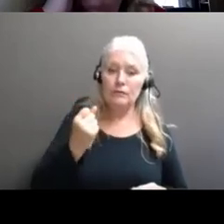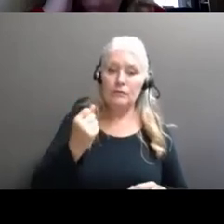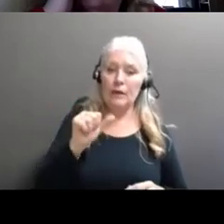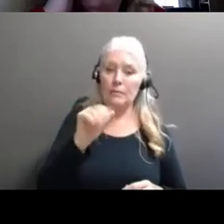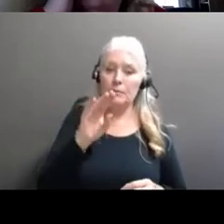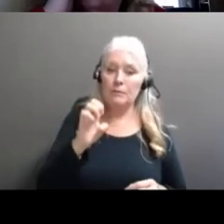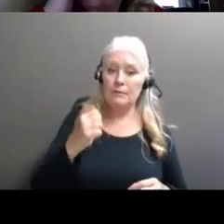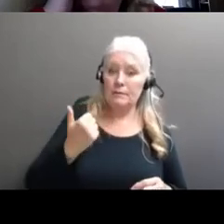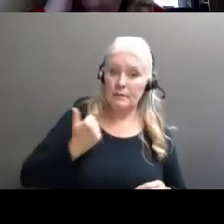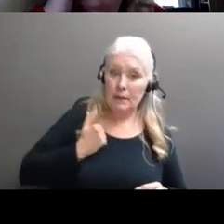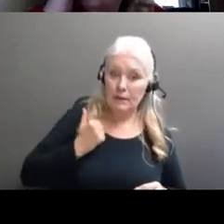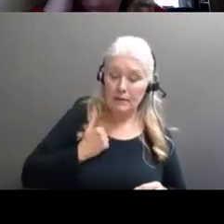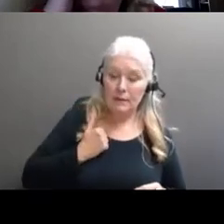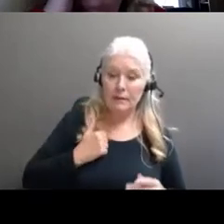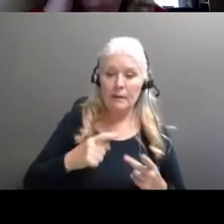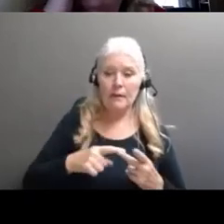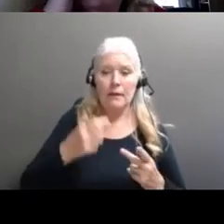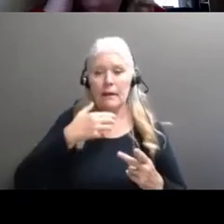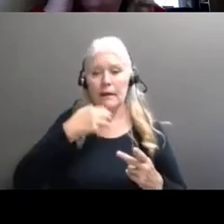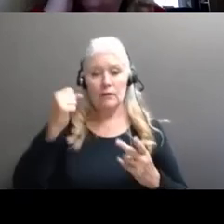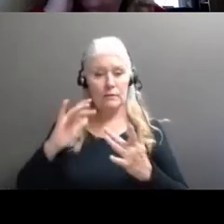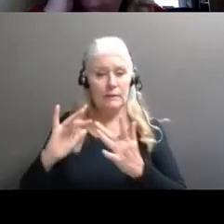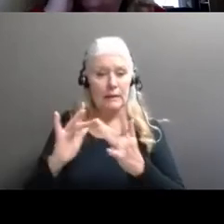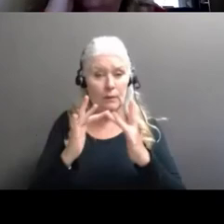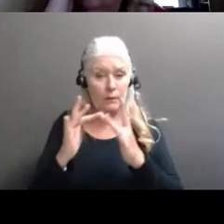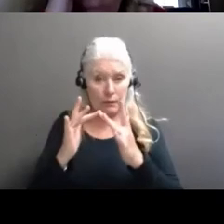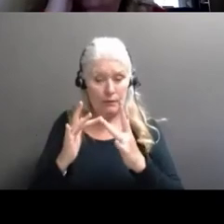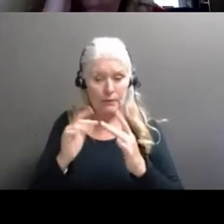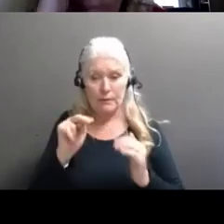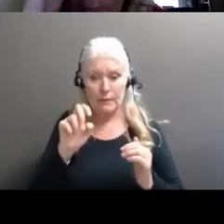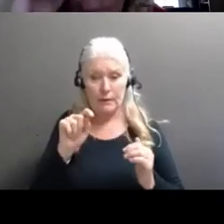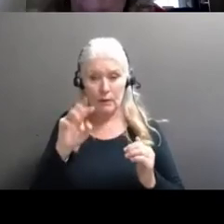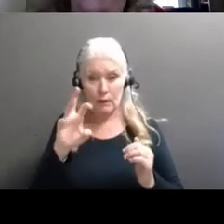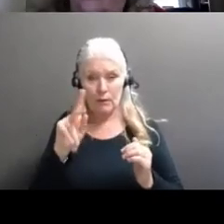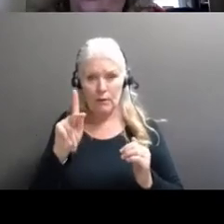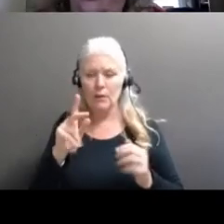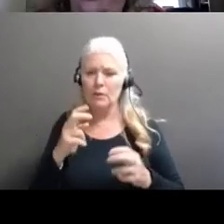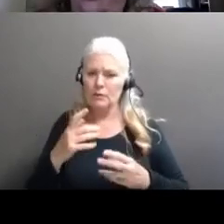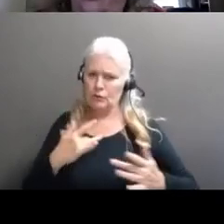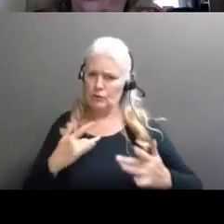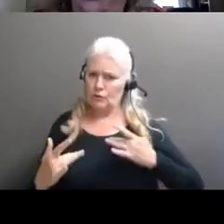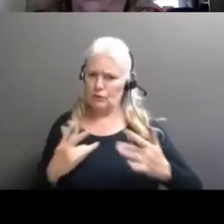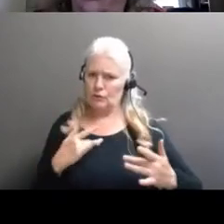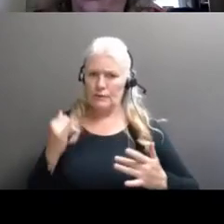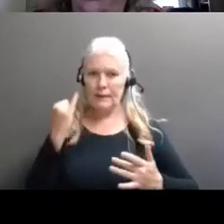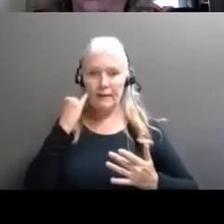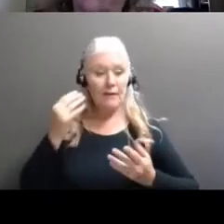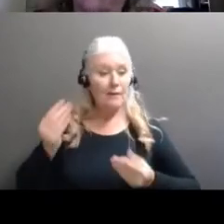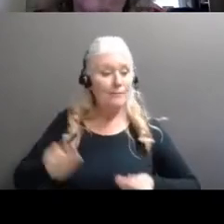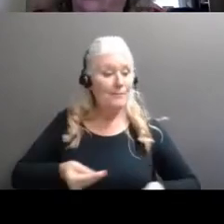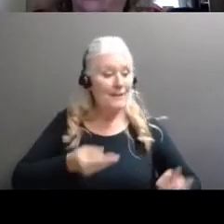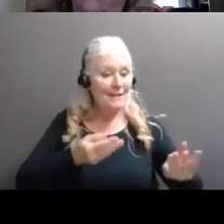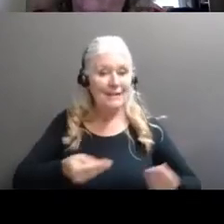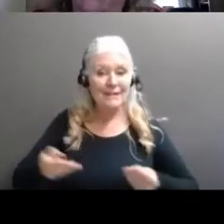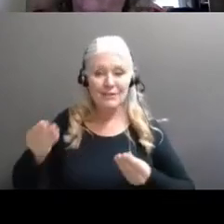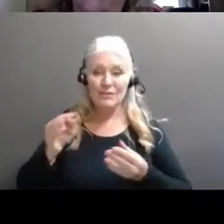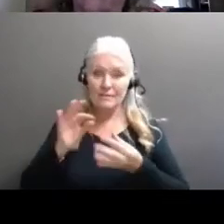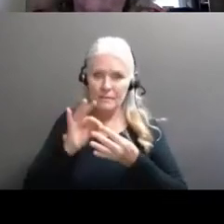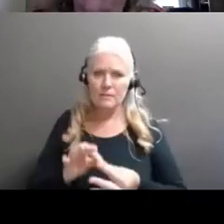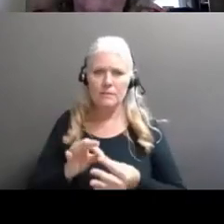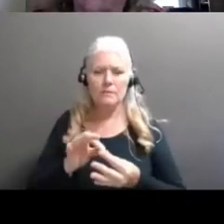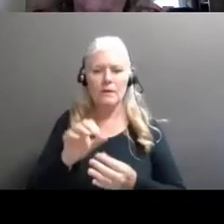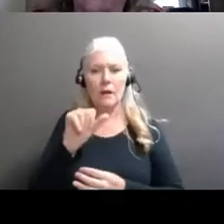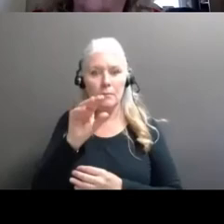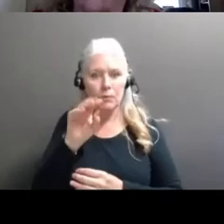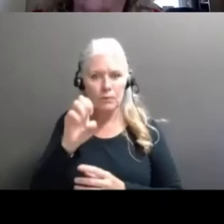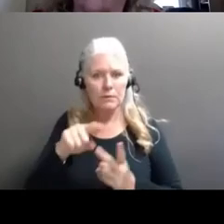very concerned about the issues of people mediating with abuse and neglect without any information. And over a period of the